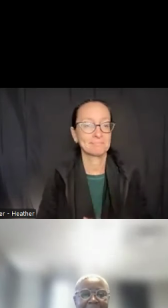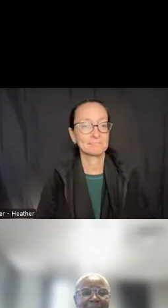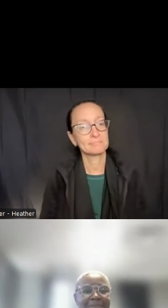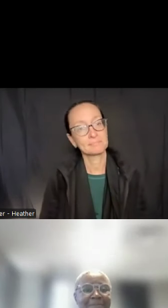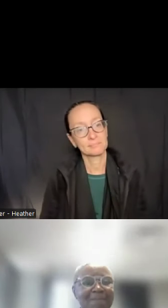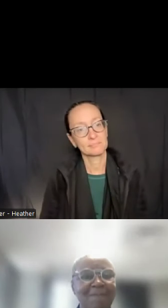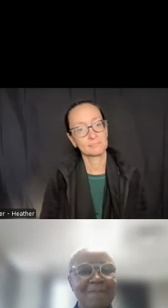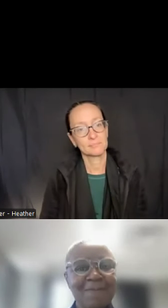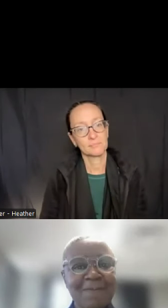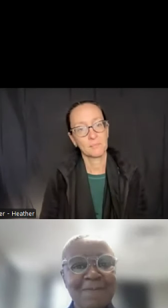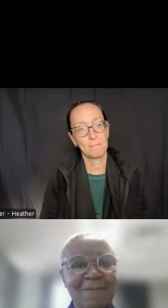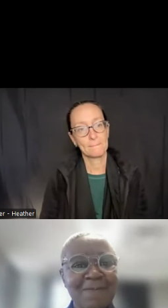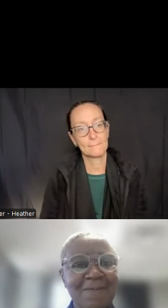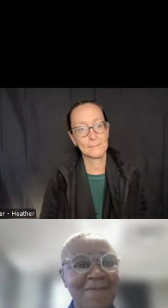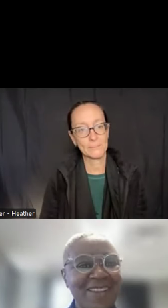Um,